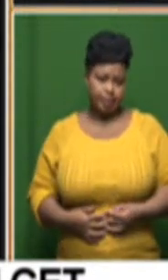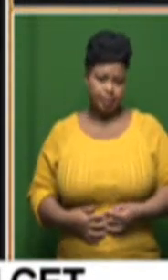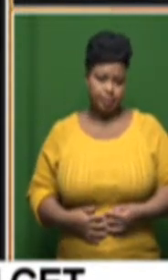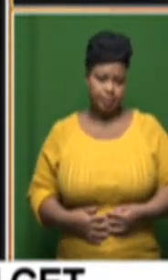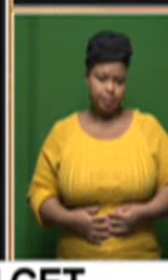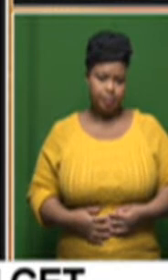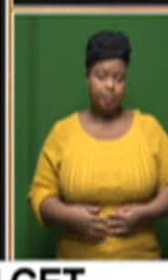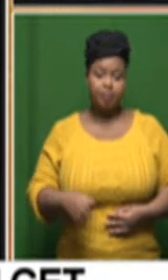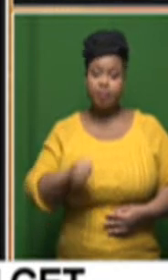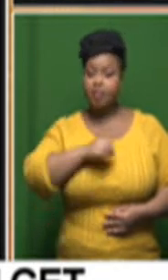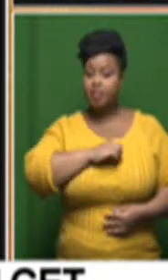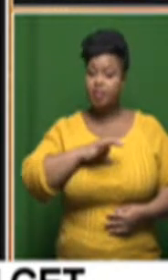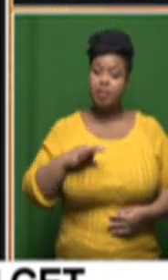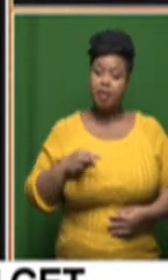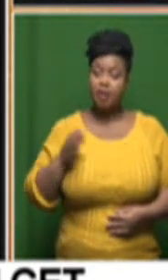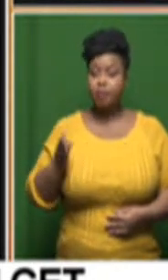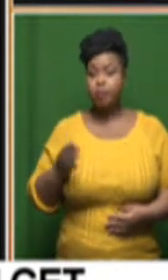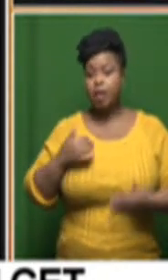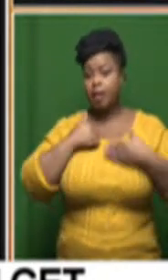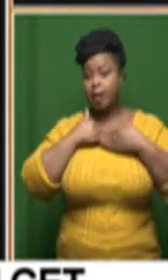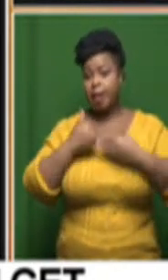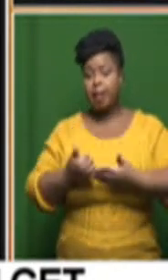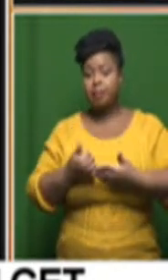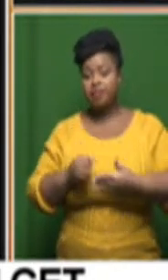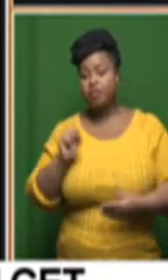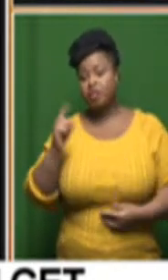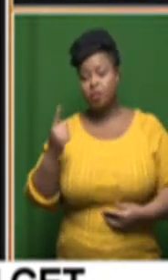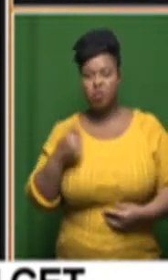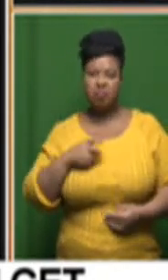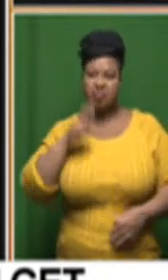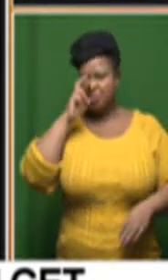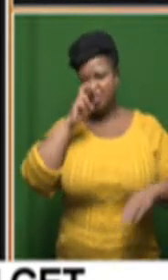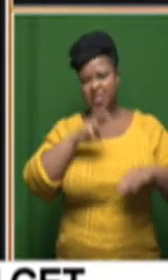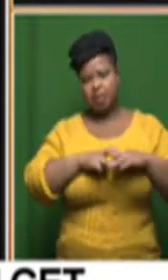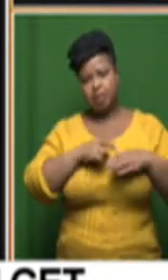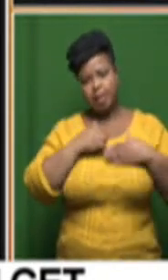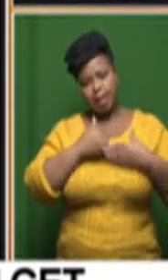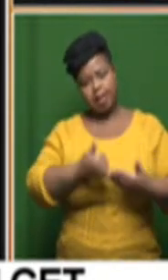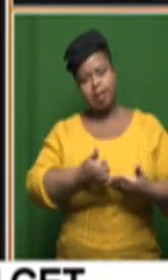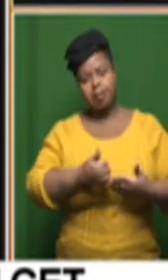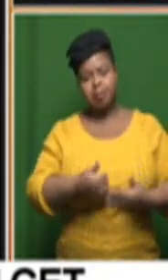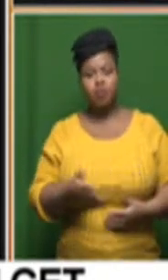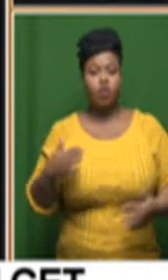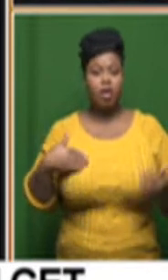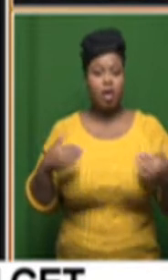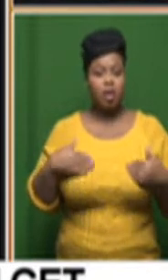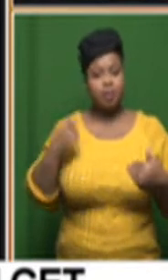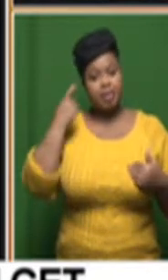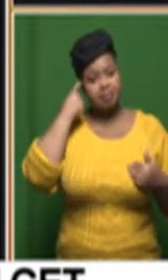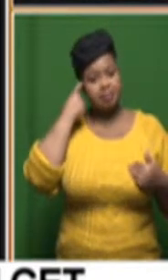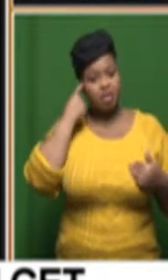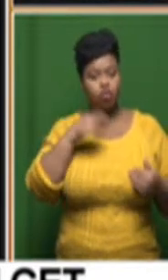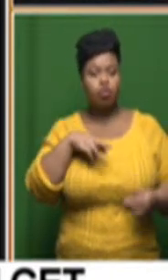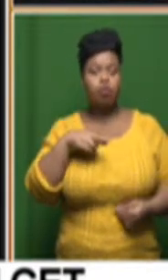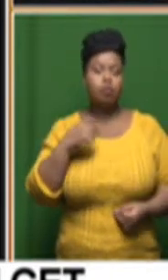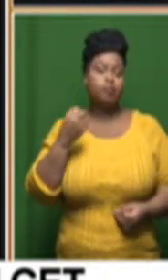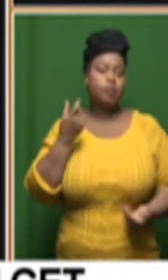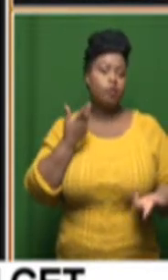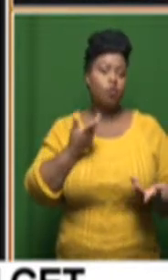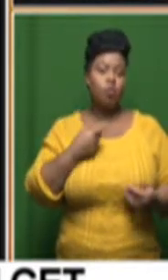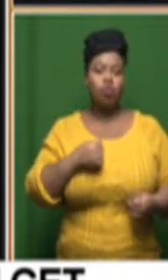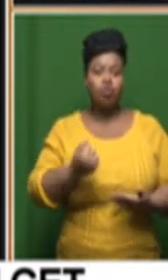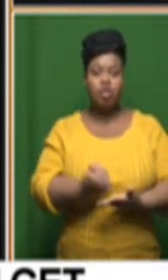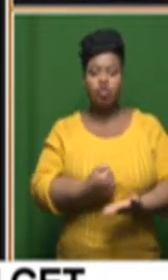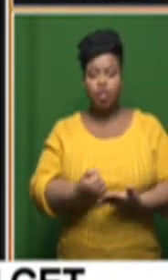Staff also helping if someone needs help. Admin clerks at reception or registration